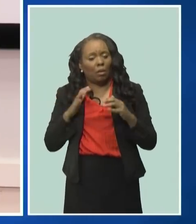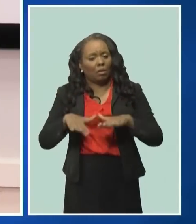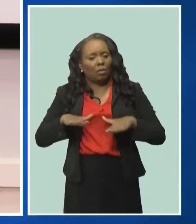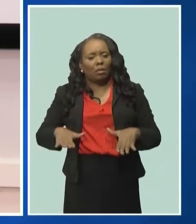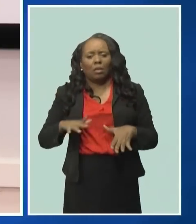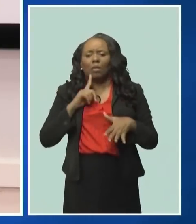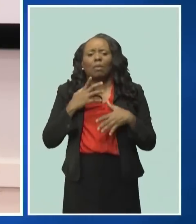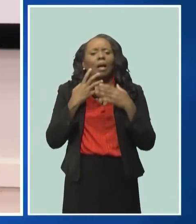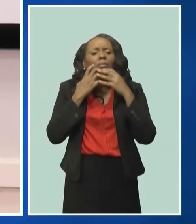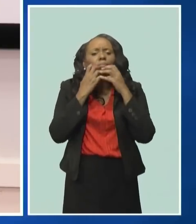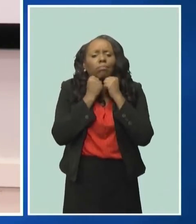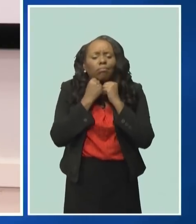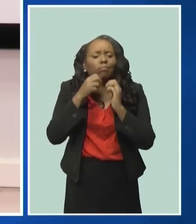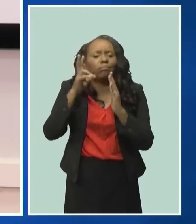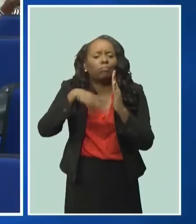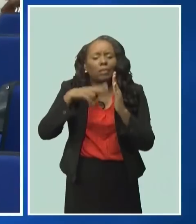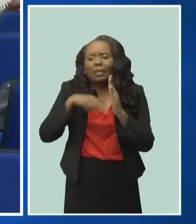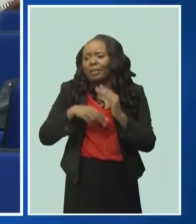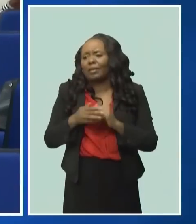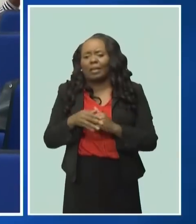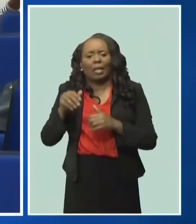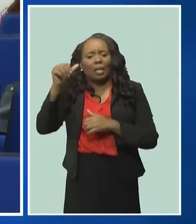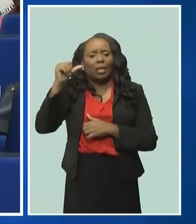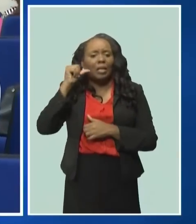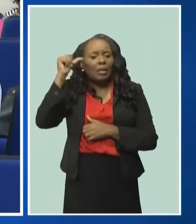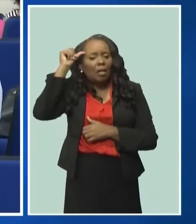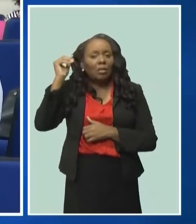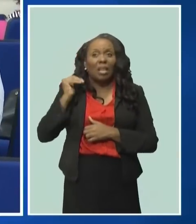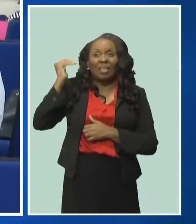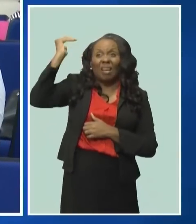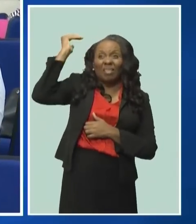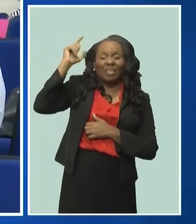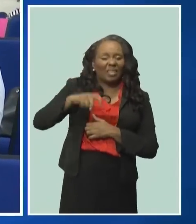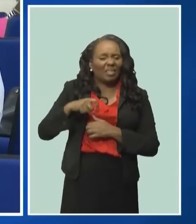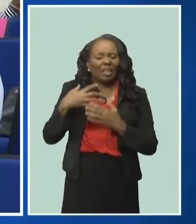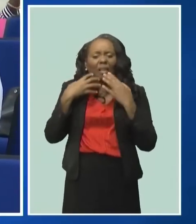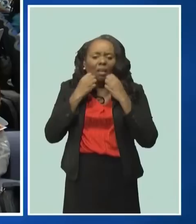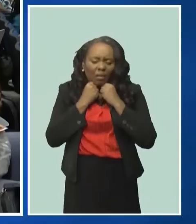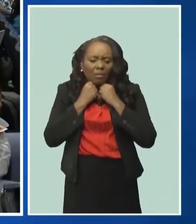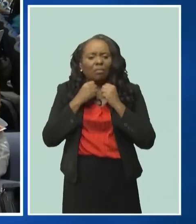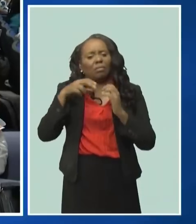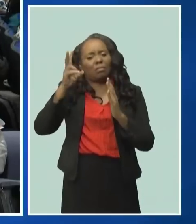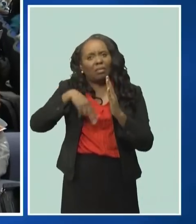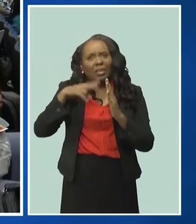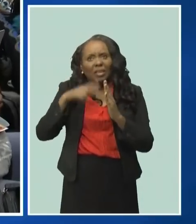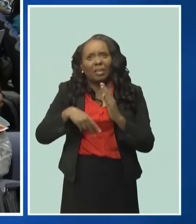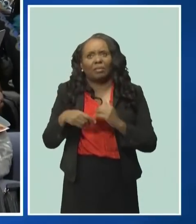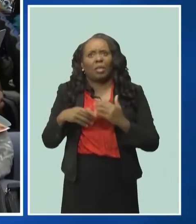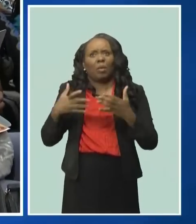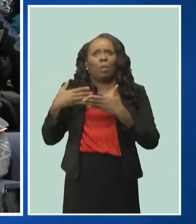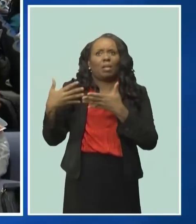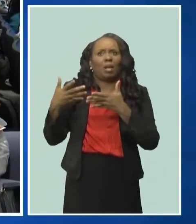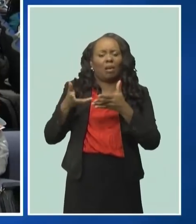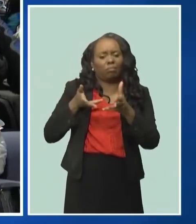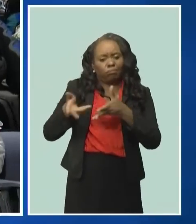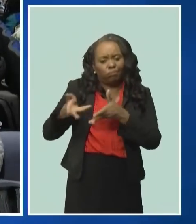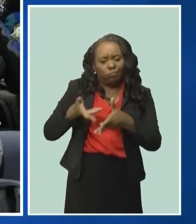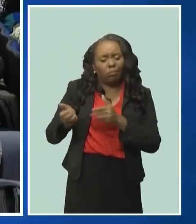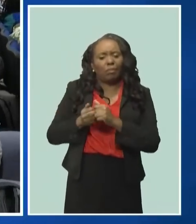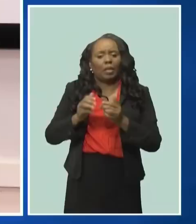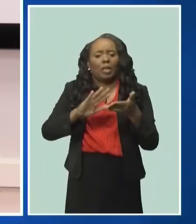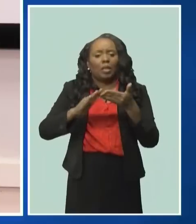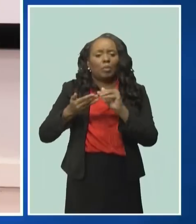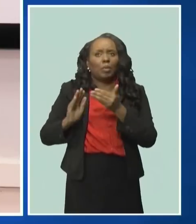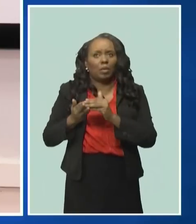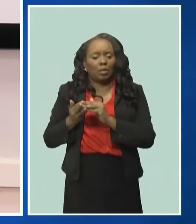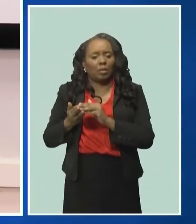among children and adults in Barbados, collaborate with educational institutions, community organizations,